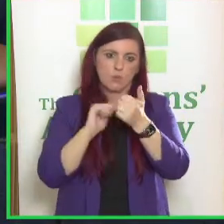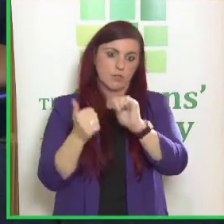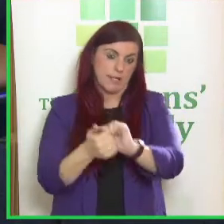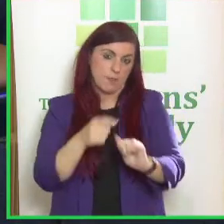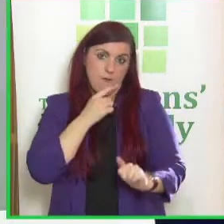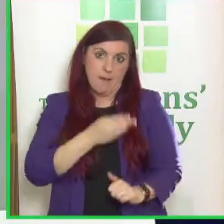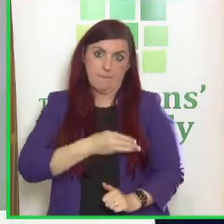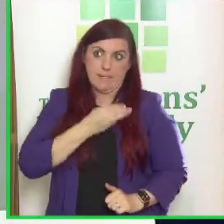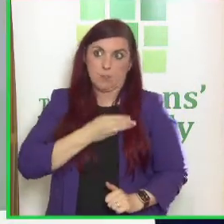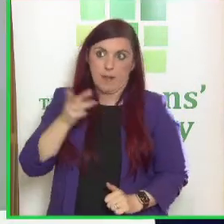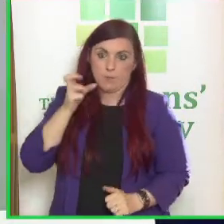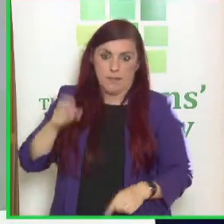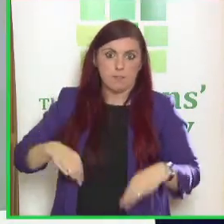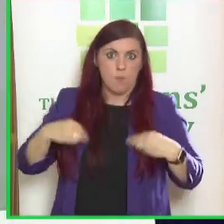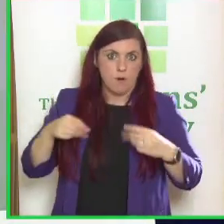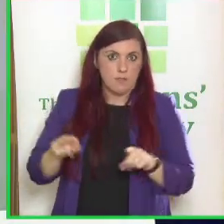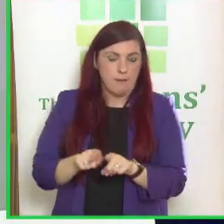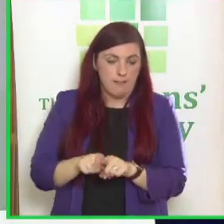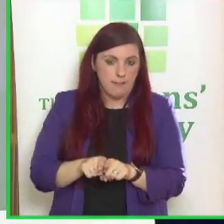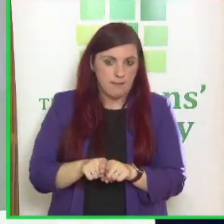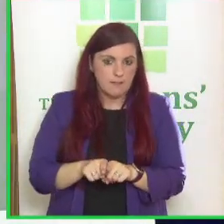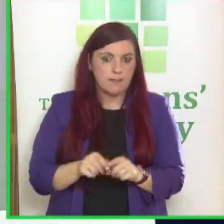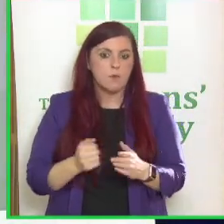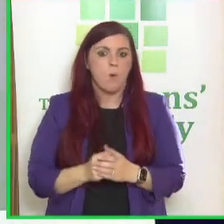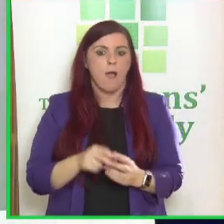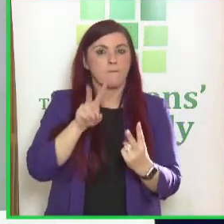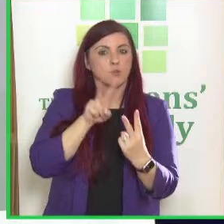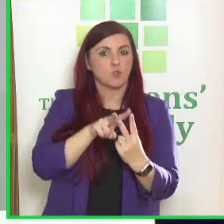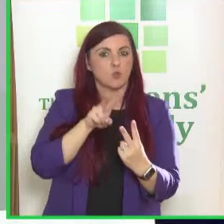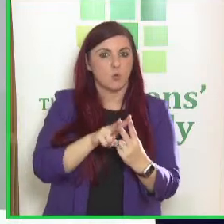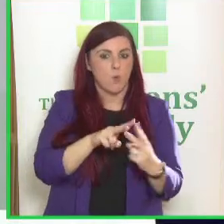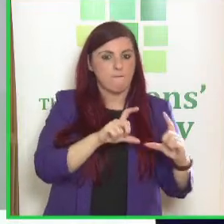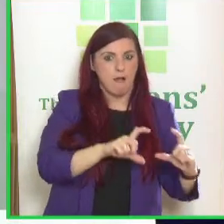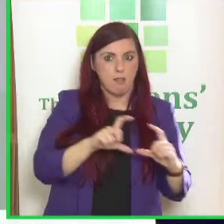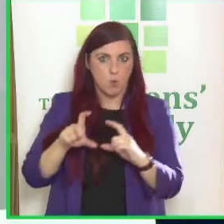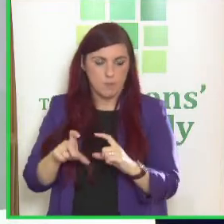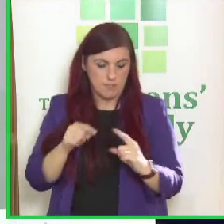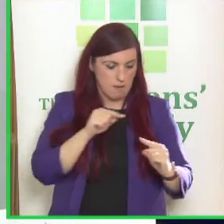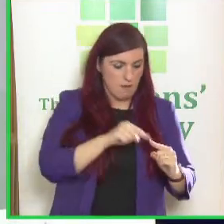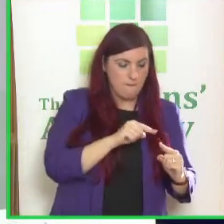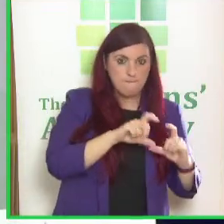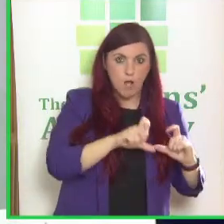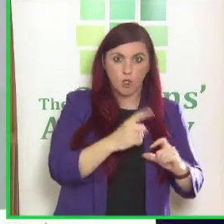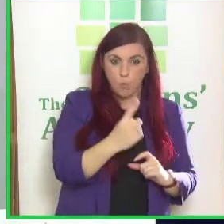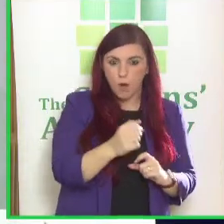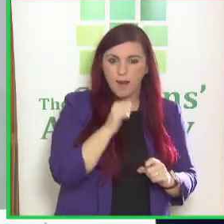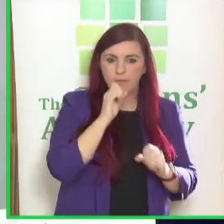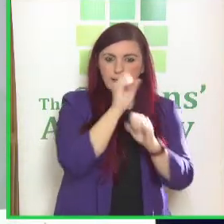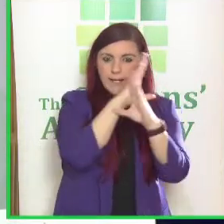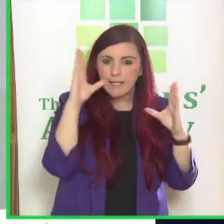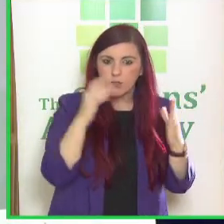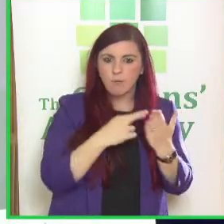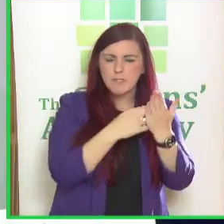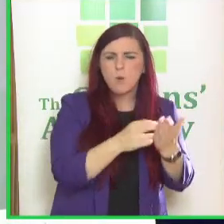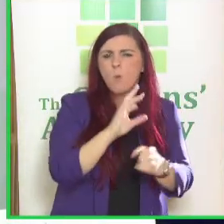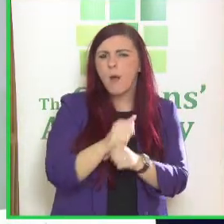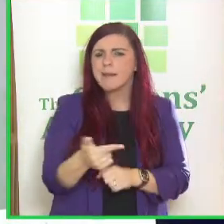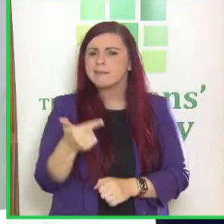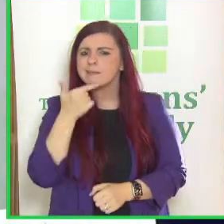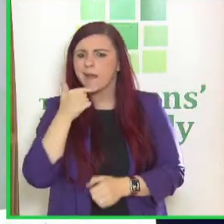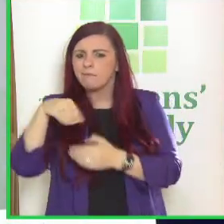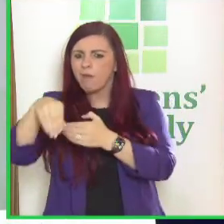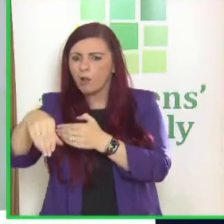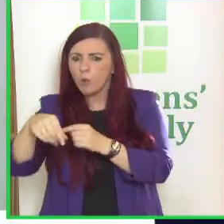that. The report, as you'll note, is published in 2 volumes. Volume 1 sets out the key recommendations. The reason for Volume 2 is we were very